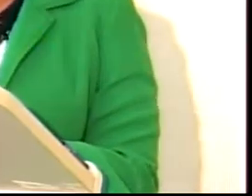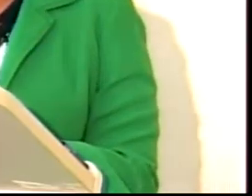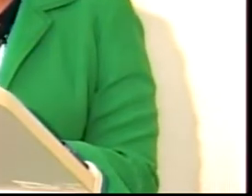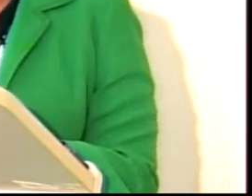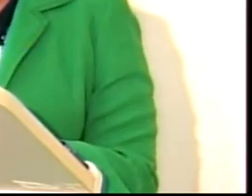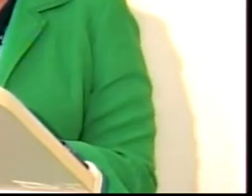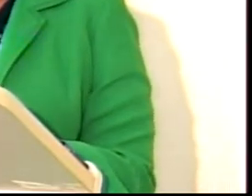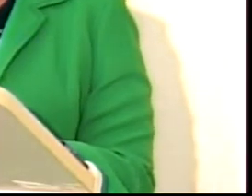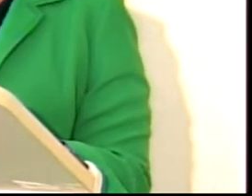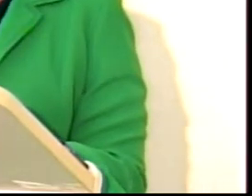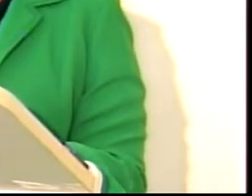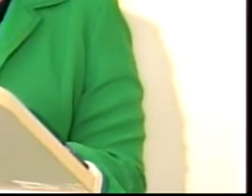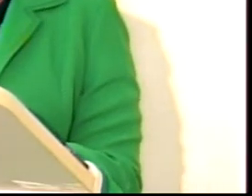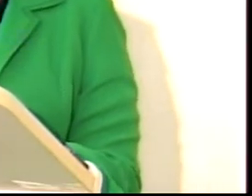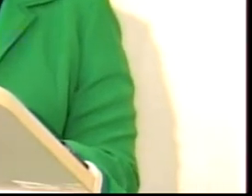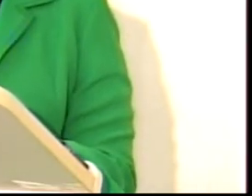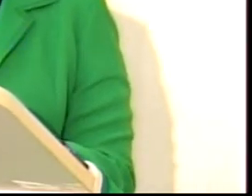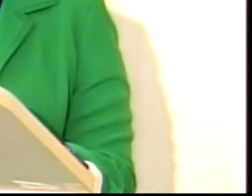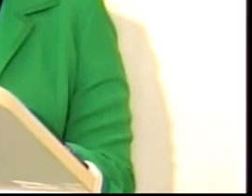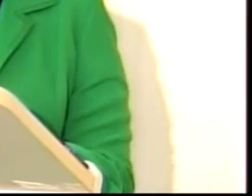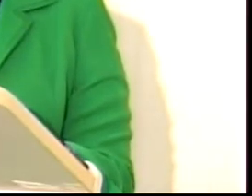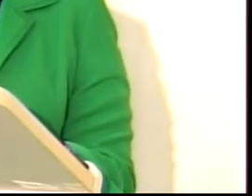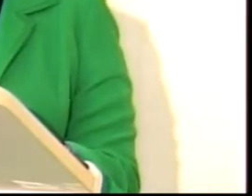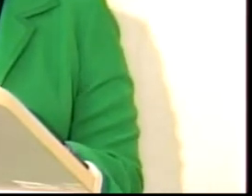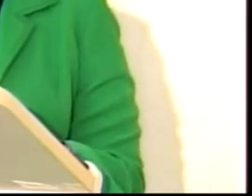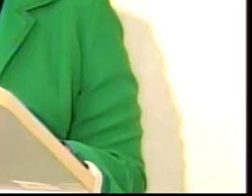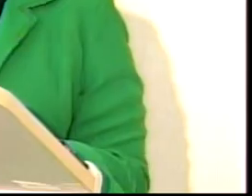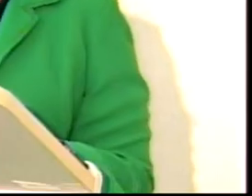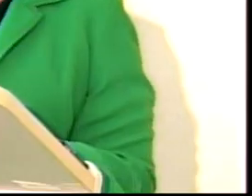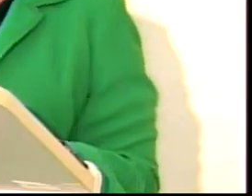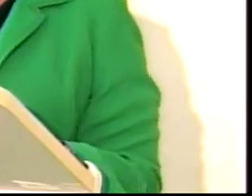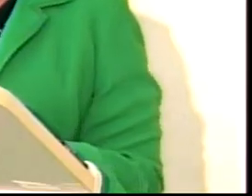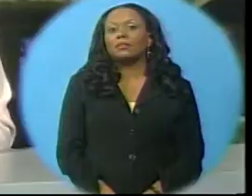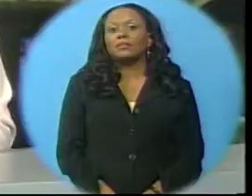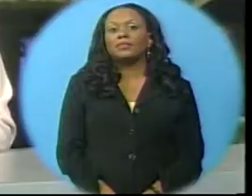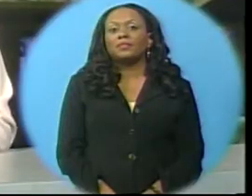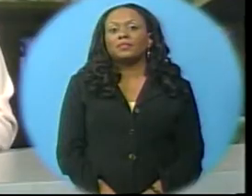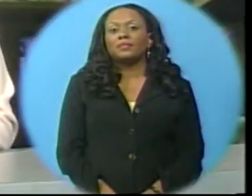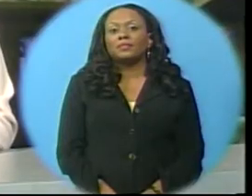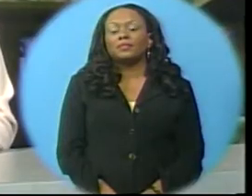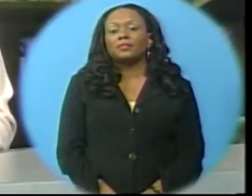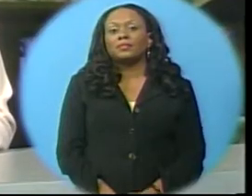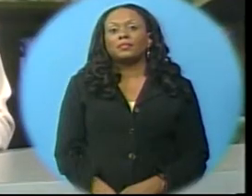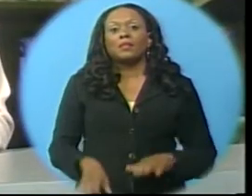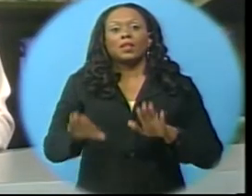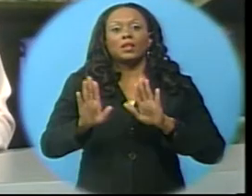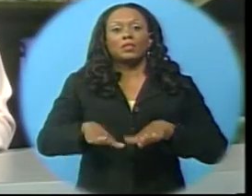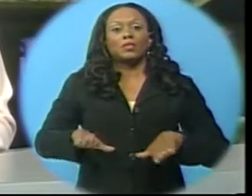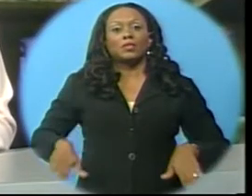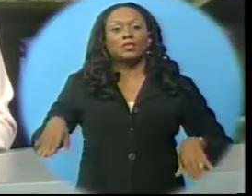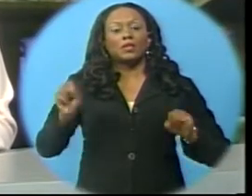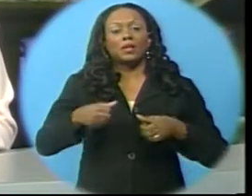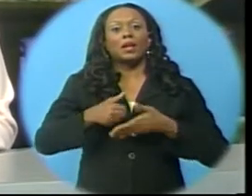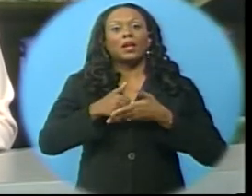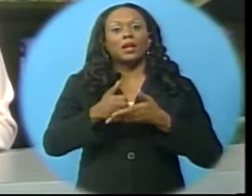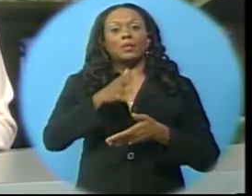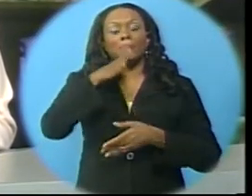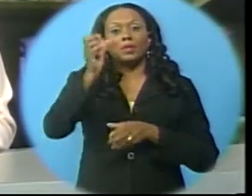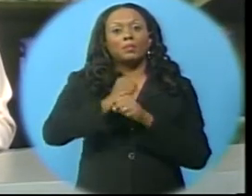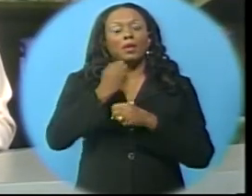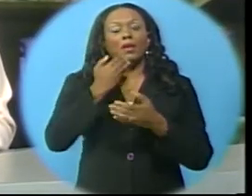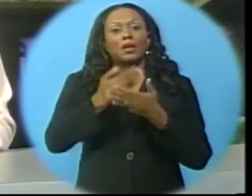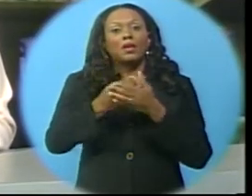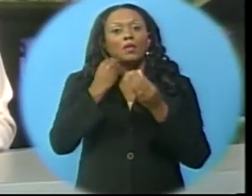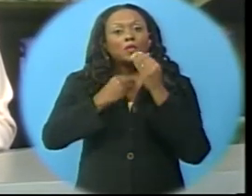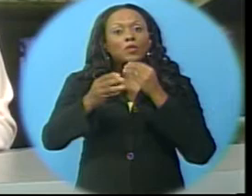the difference of New Horizons Academy children can help their parents make good food